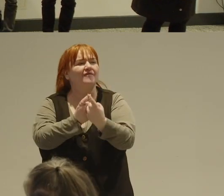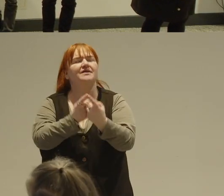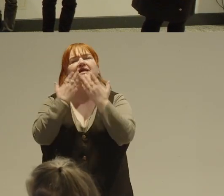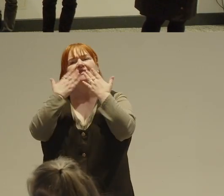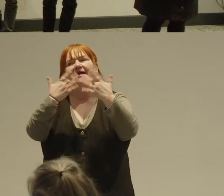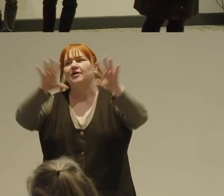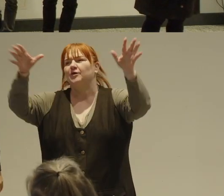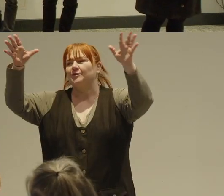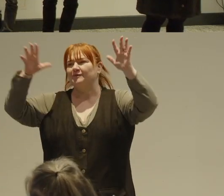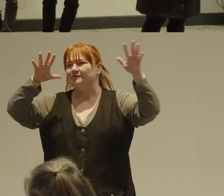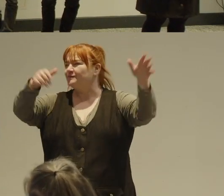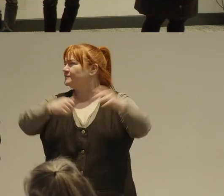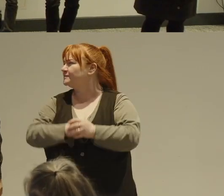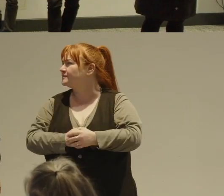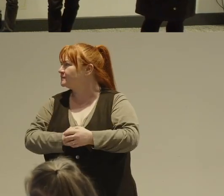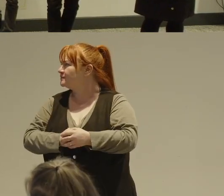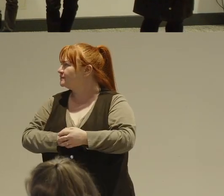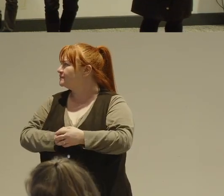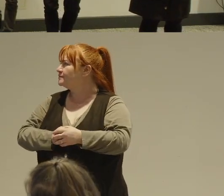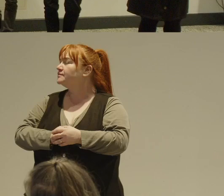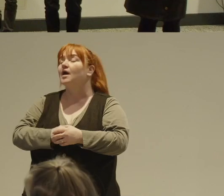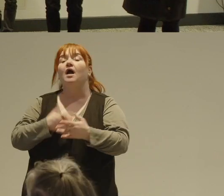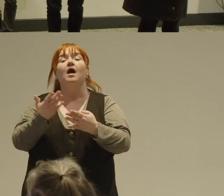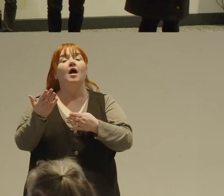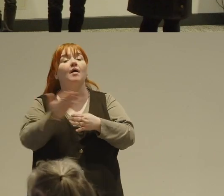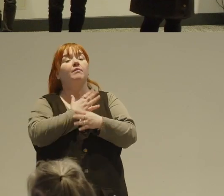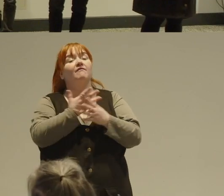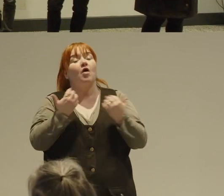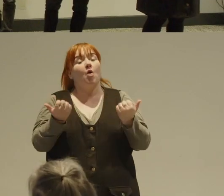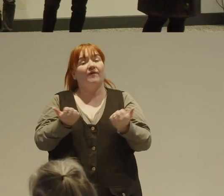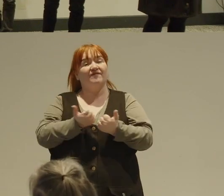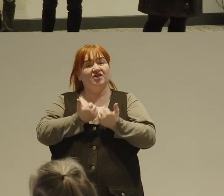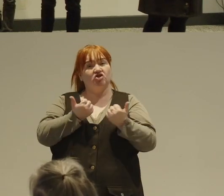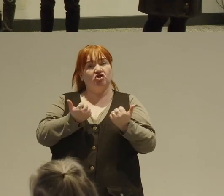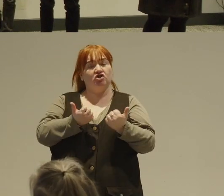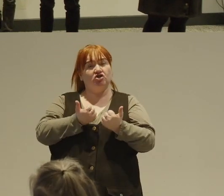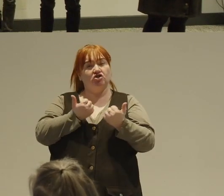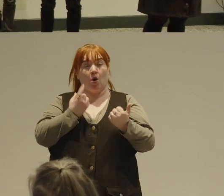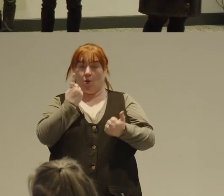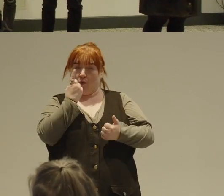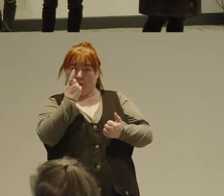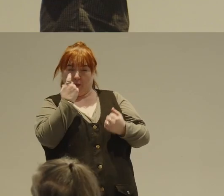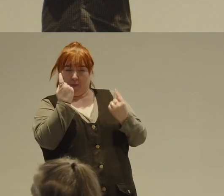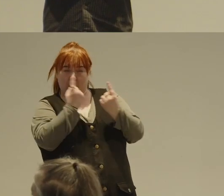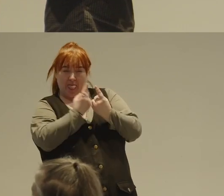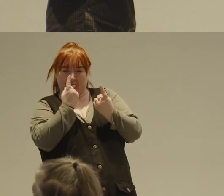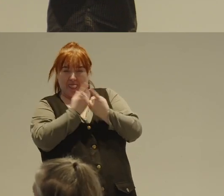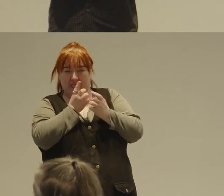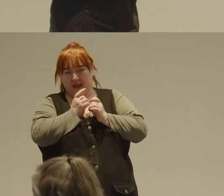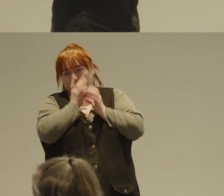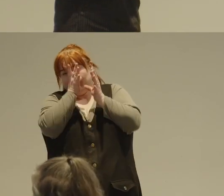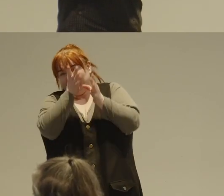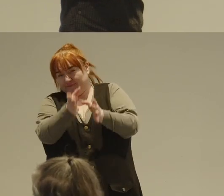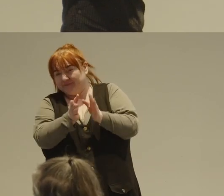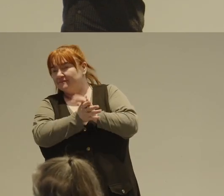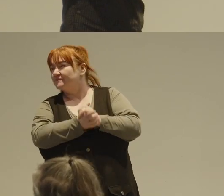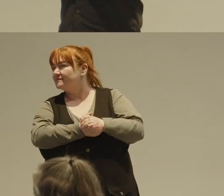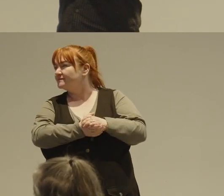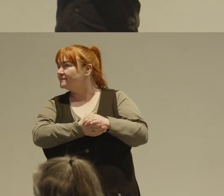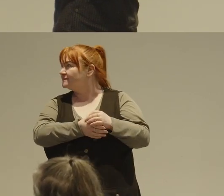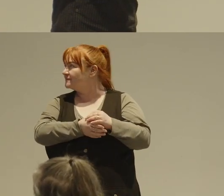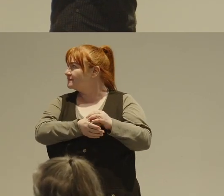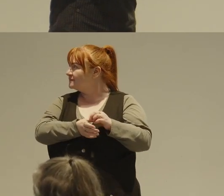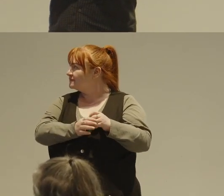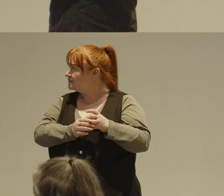you. Just before we finish, we have one little other thing. I'll give you this. One little other thing to share